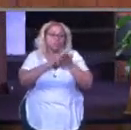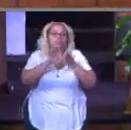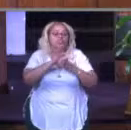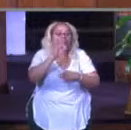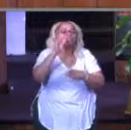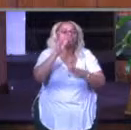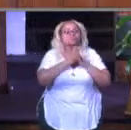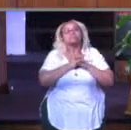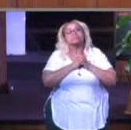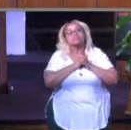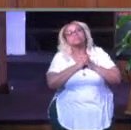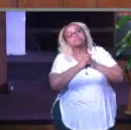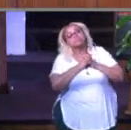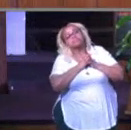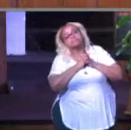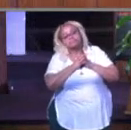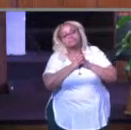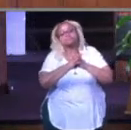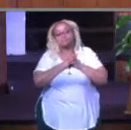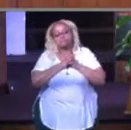Holy